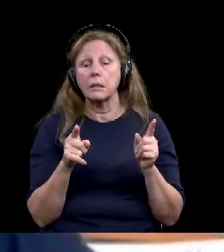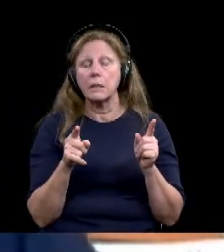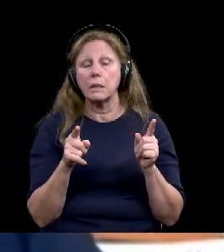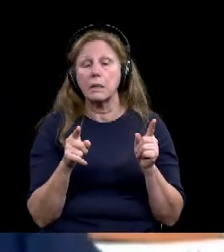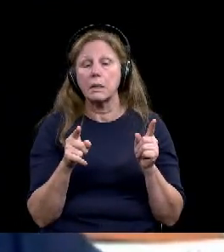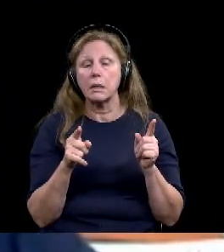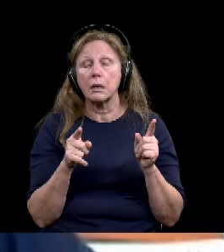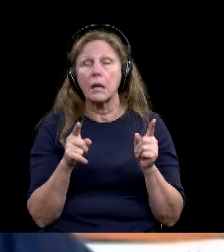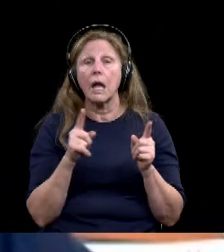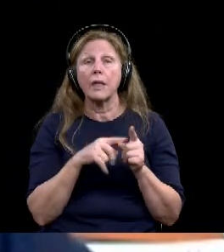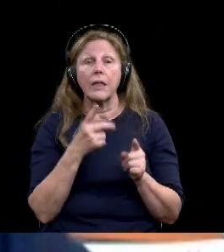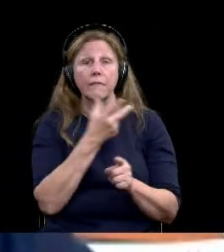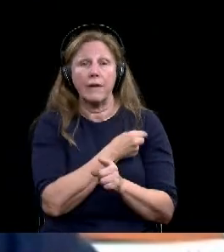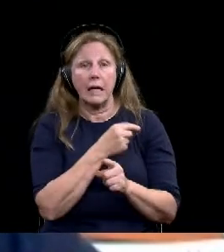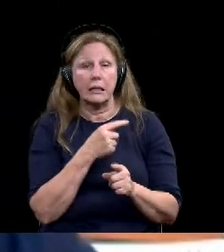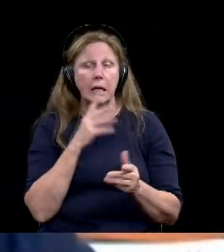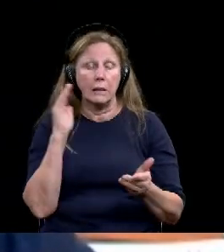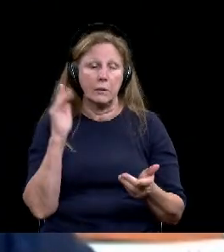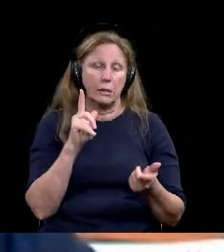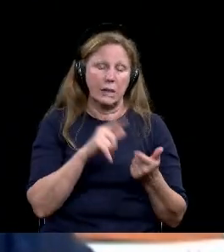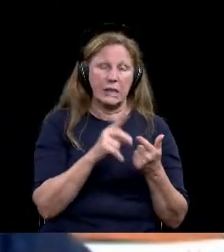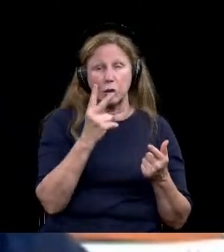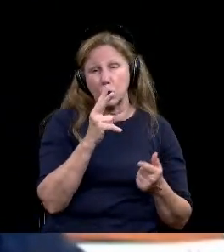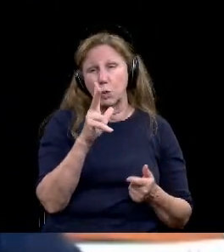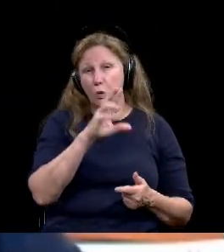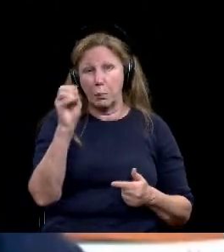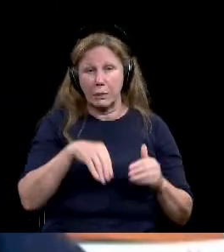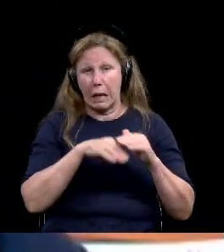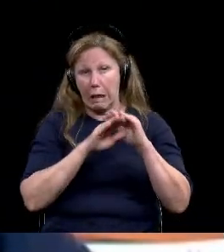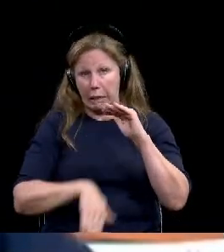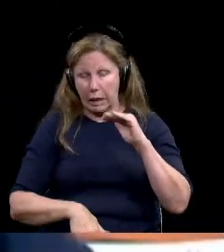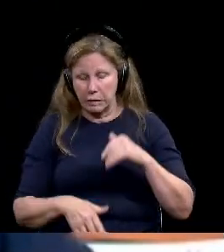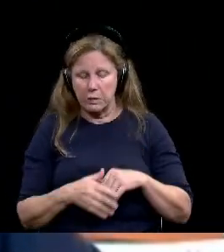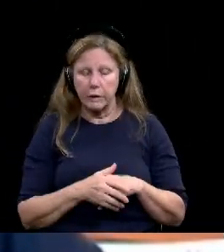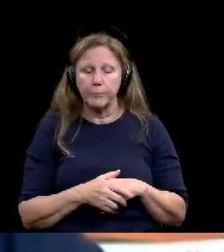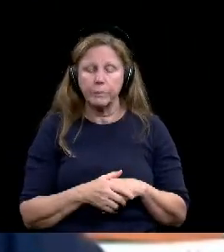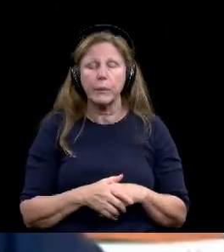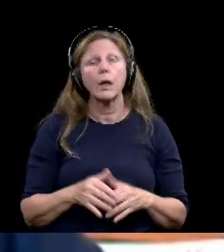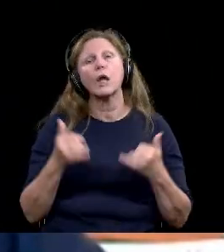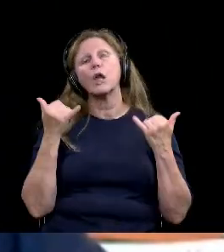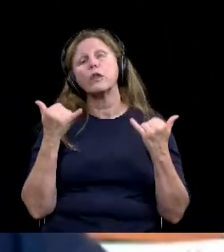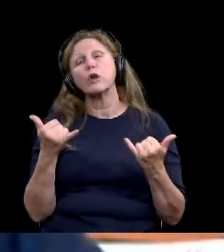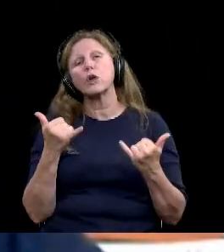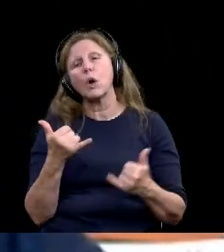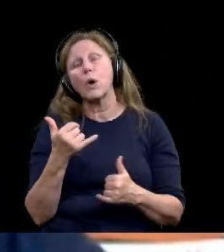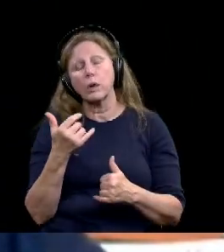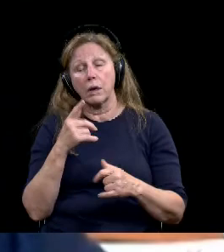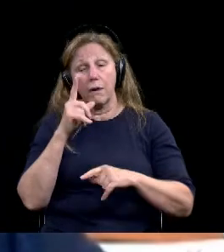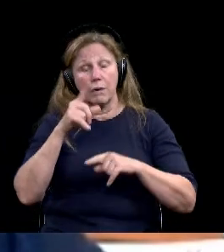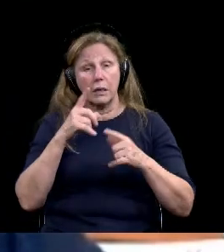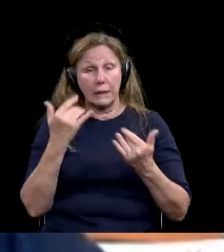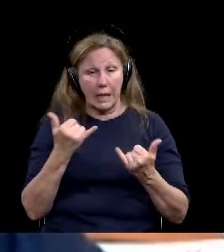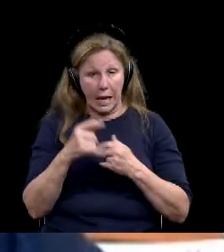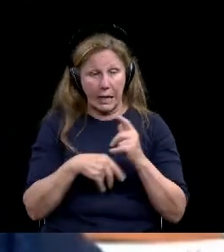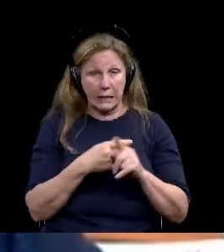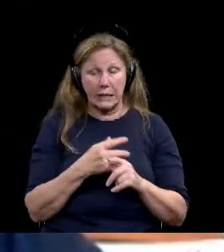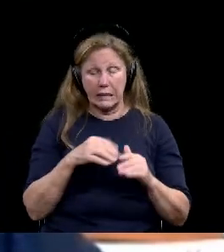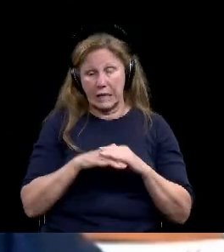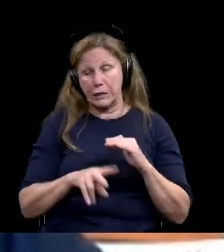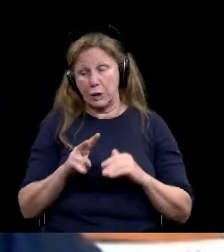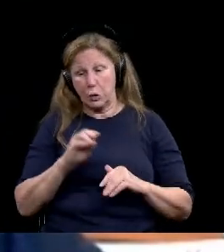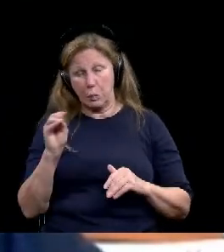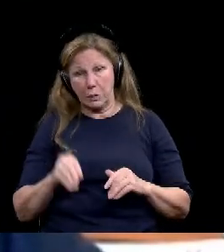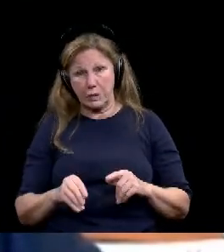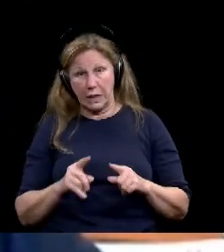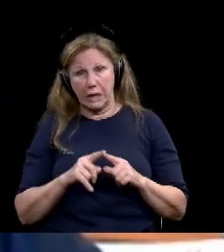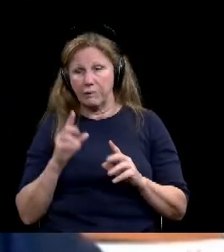2%, and everything else is lumped into others, is the South African. That has shown to be